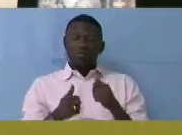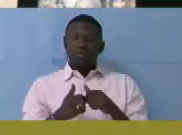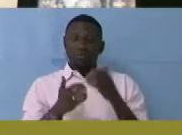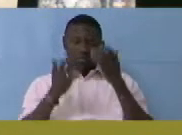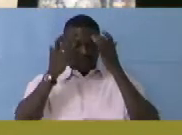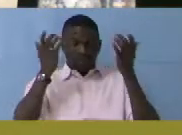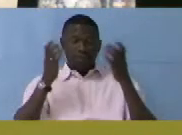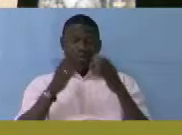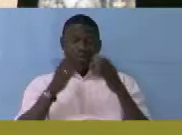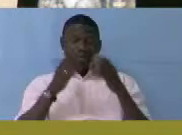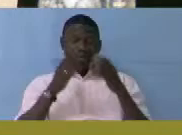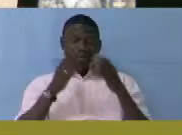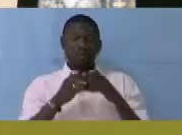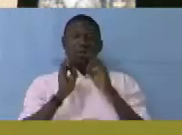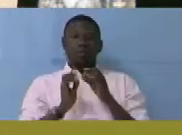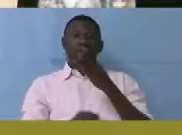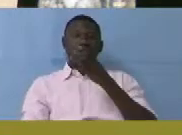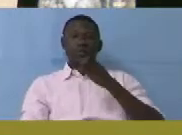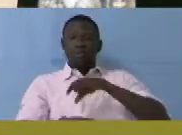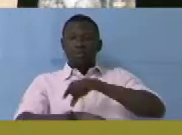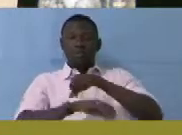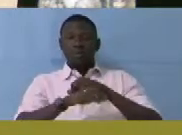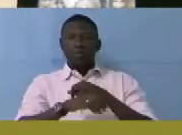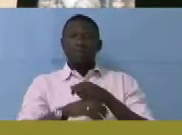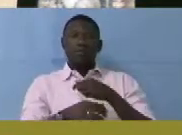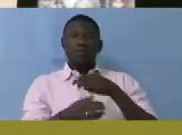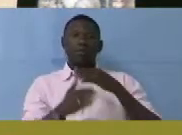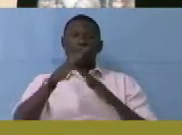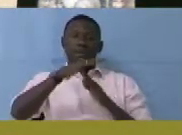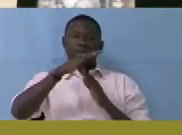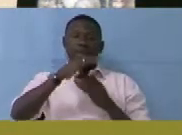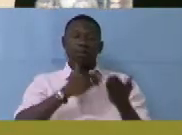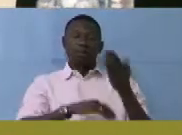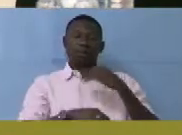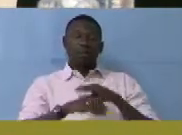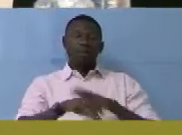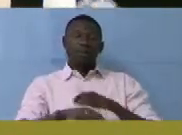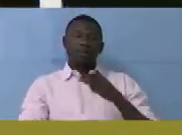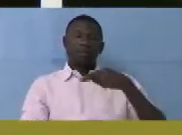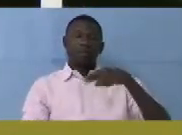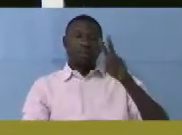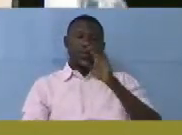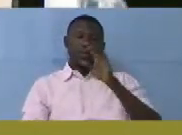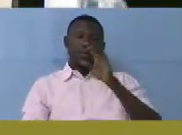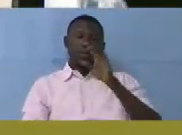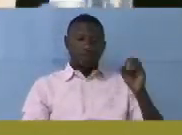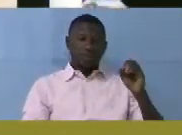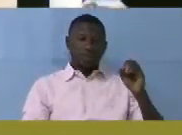a 30-minute break and come back at 12 noon. Meeting's adjourned. Thank you.